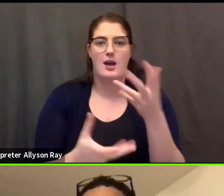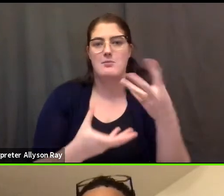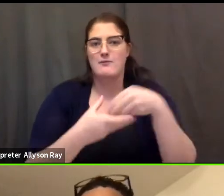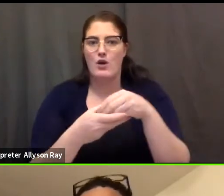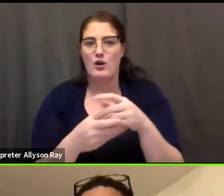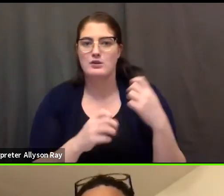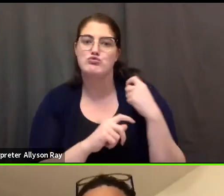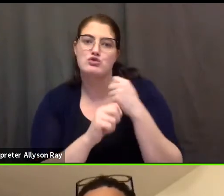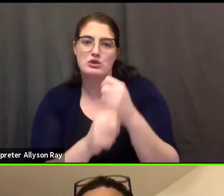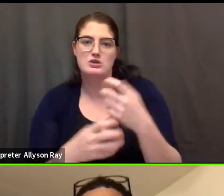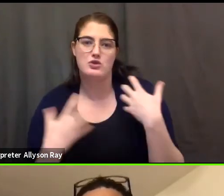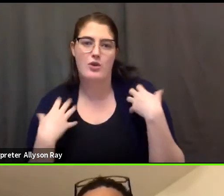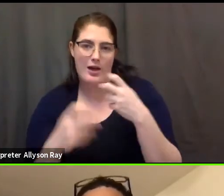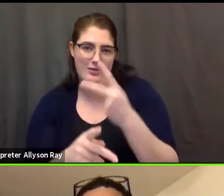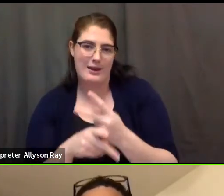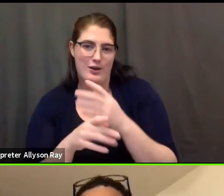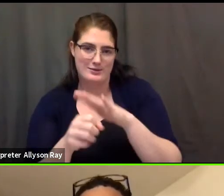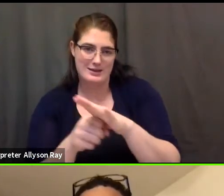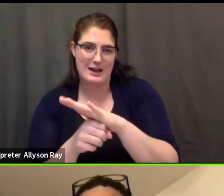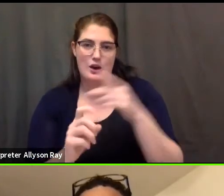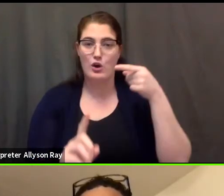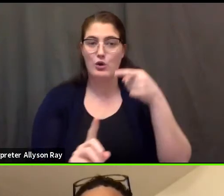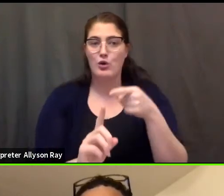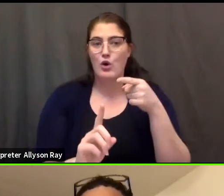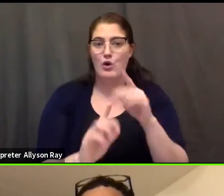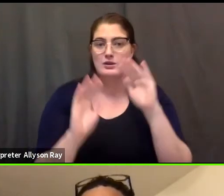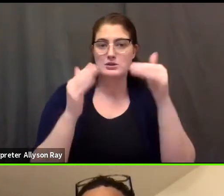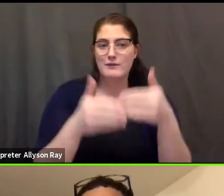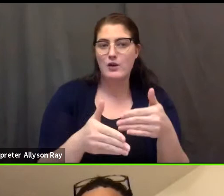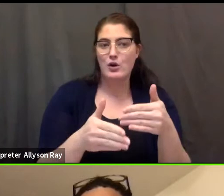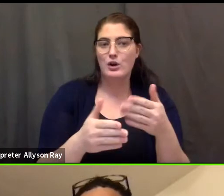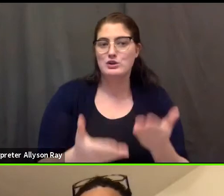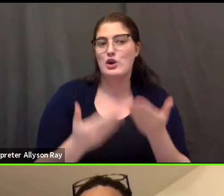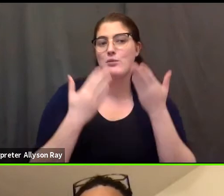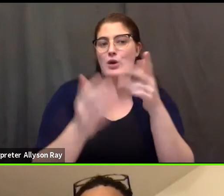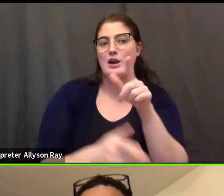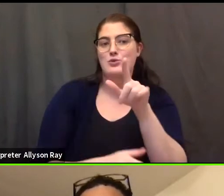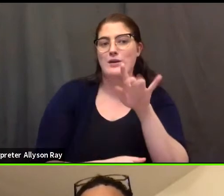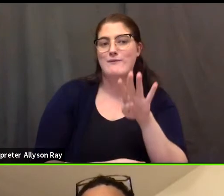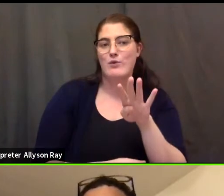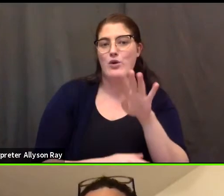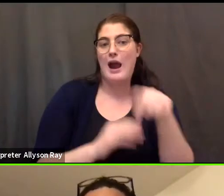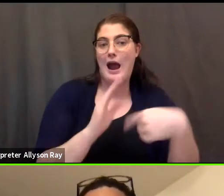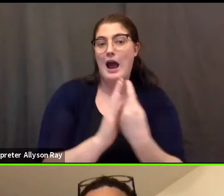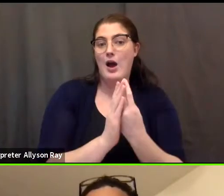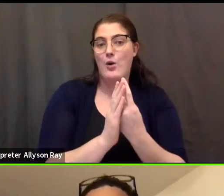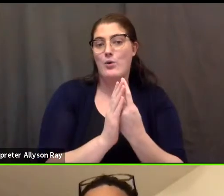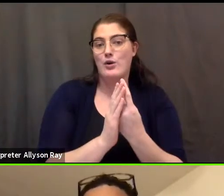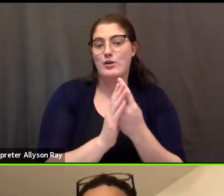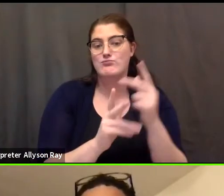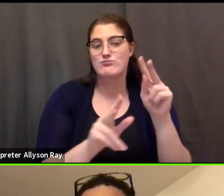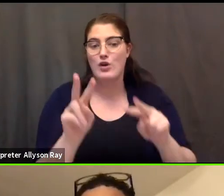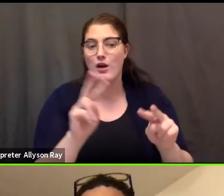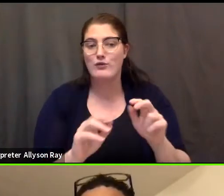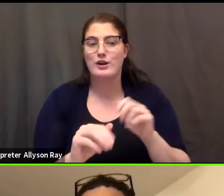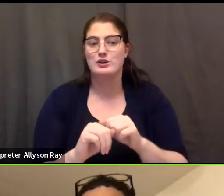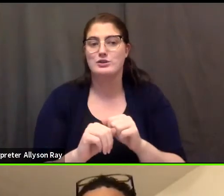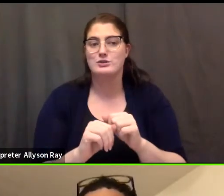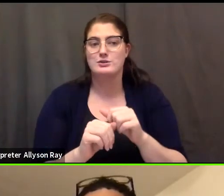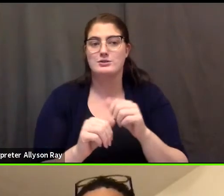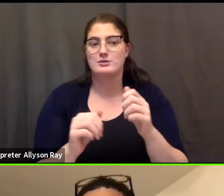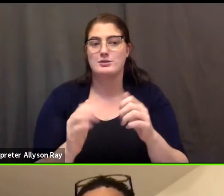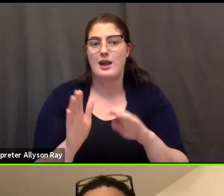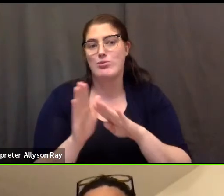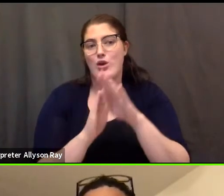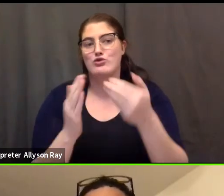And the goal post certificate of need is to really be able to focus on providing 24-hour coverage and longitudinal primary care and